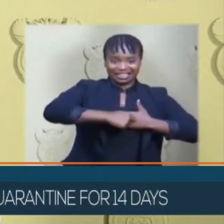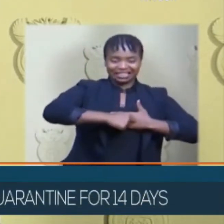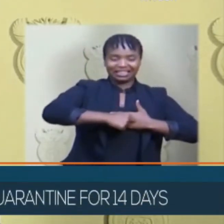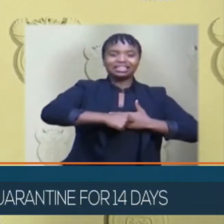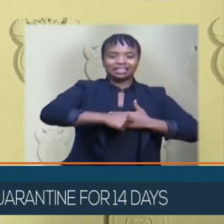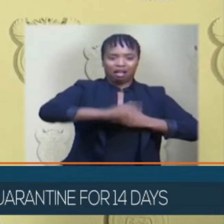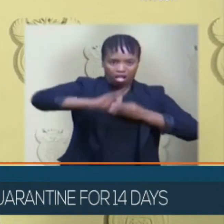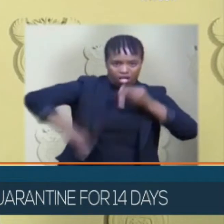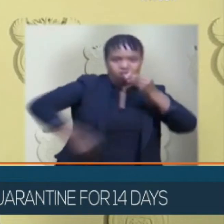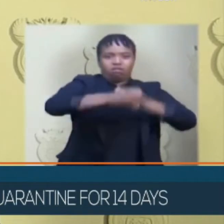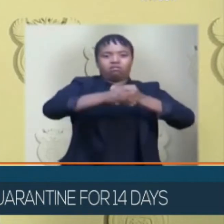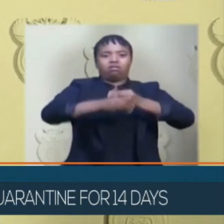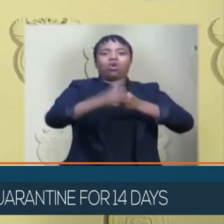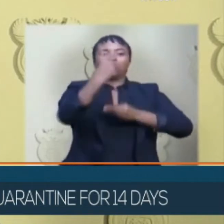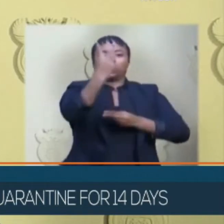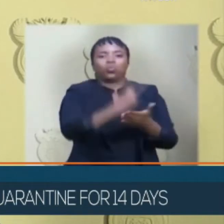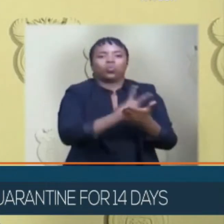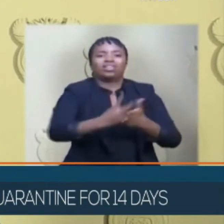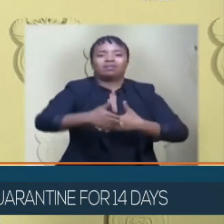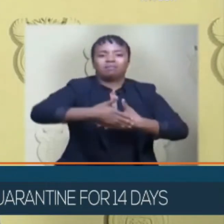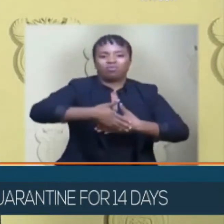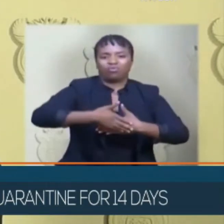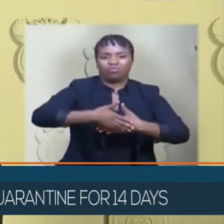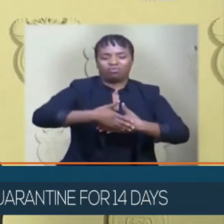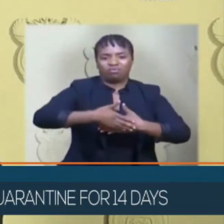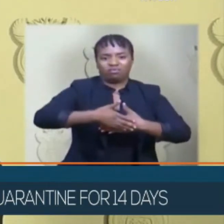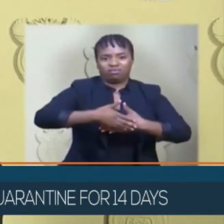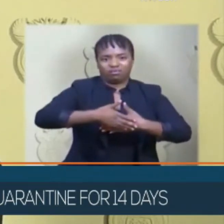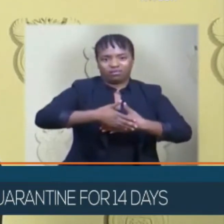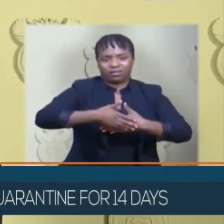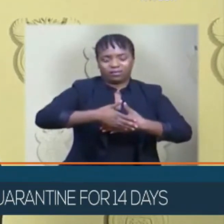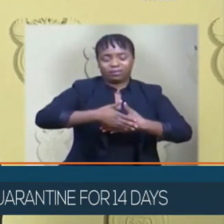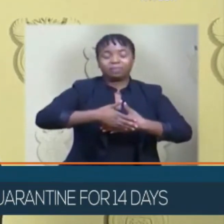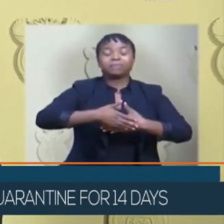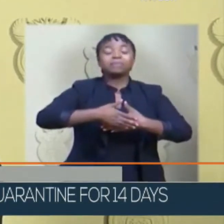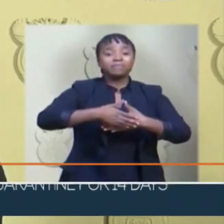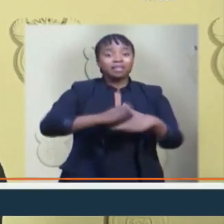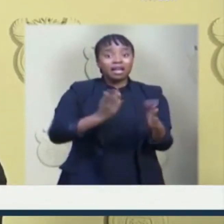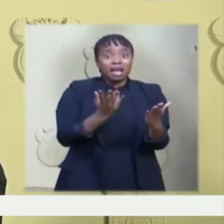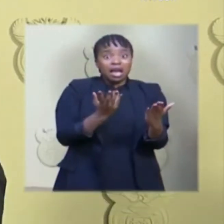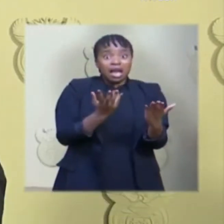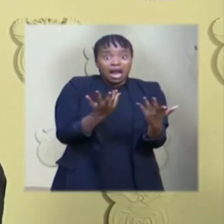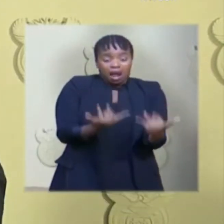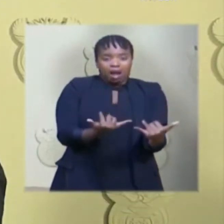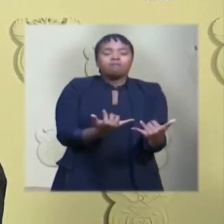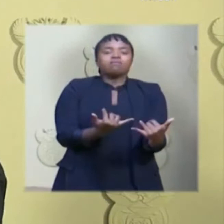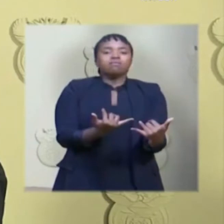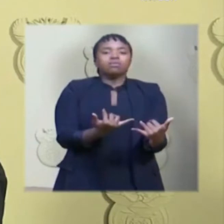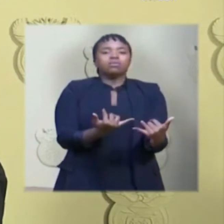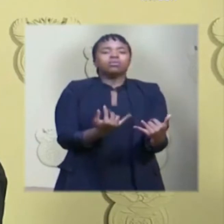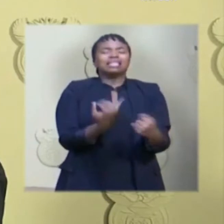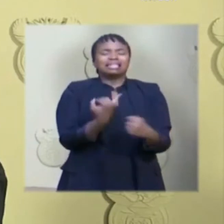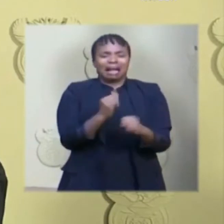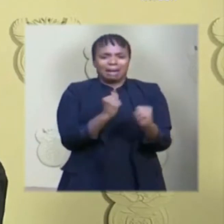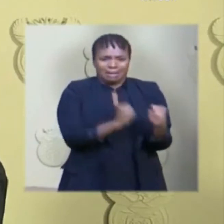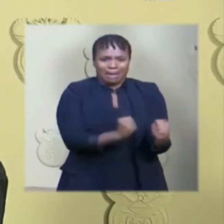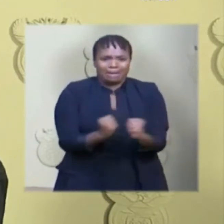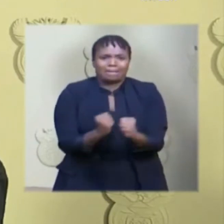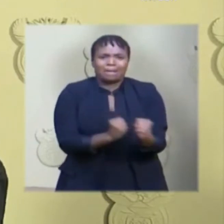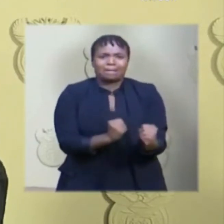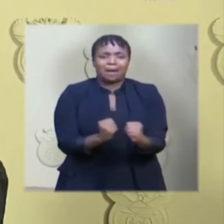days. This means that most of the existing lockdown measures will remain in